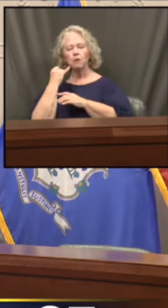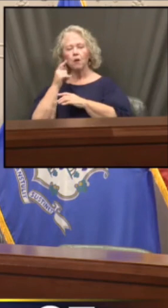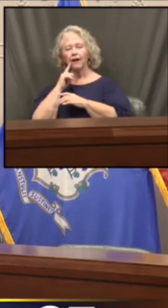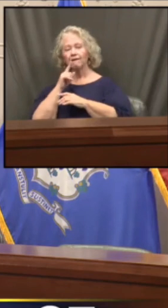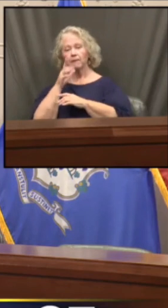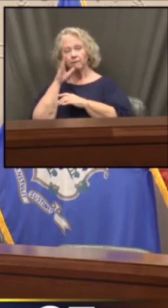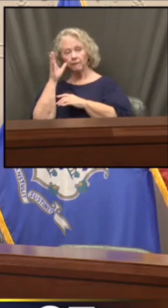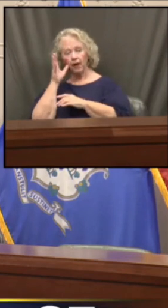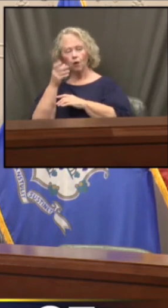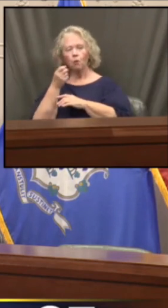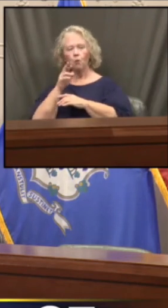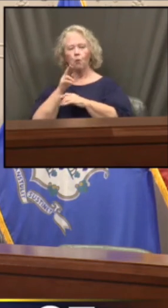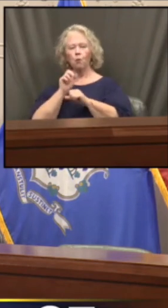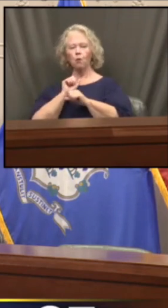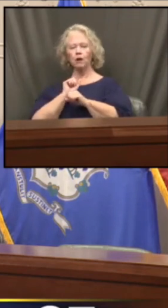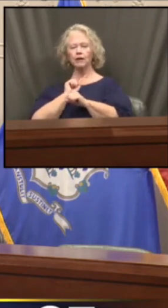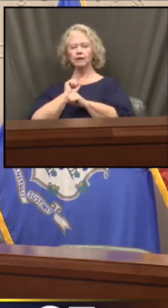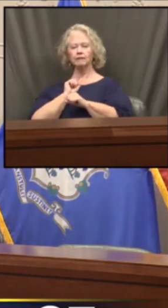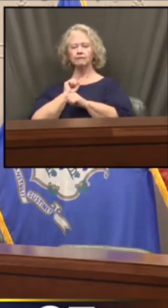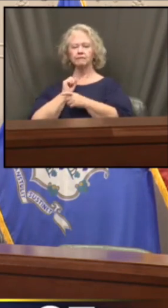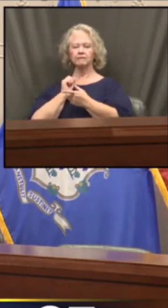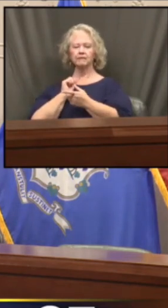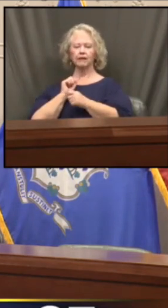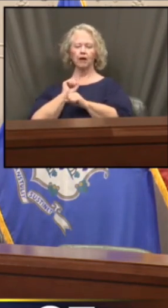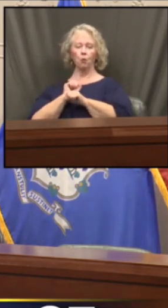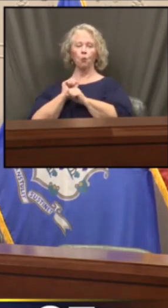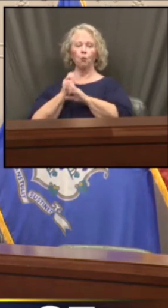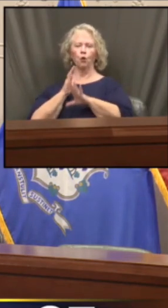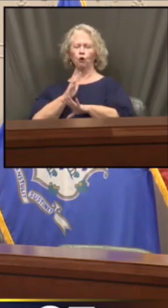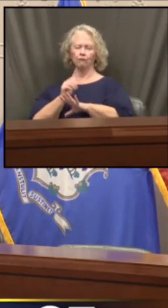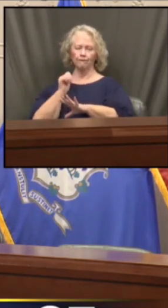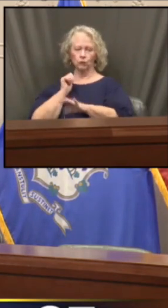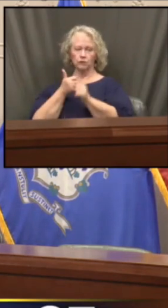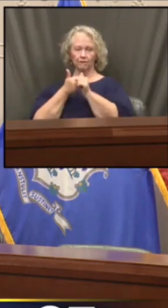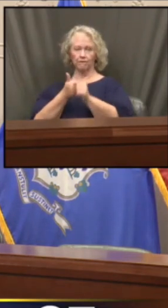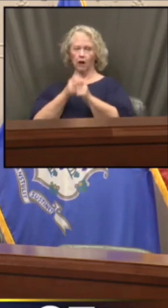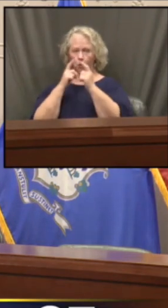employee refuses to follow a mask rule within a school?